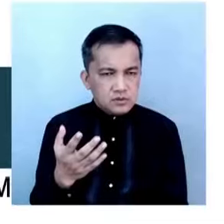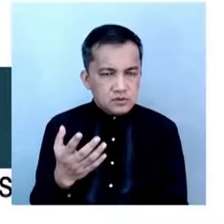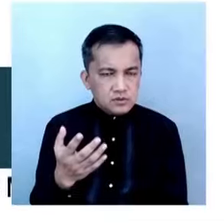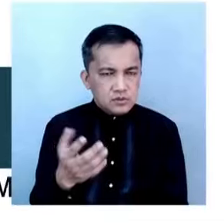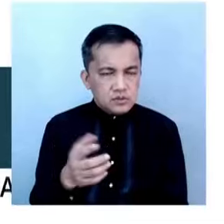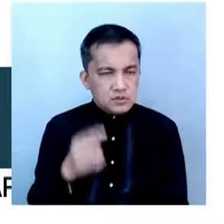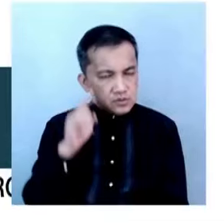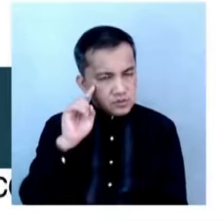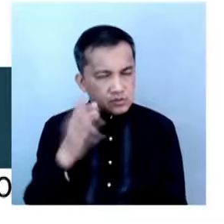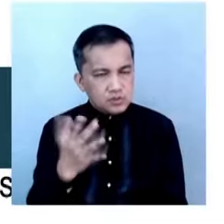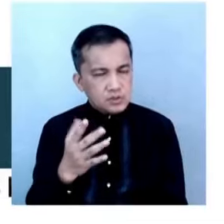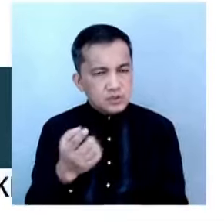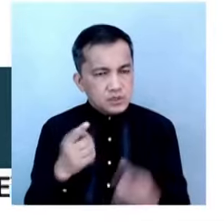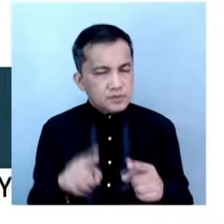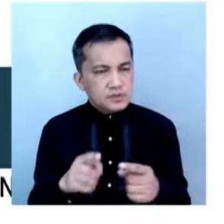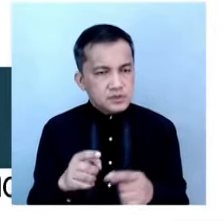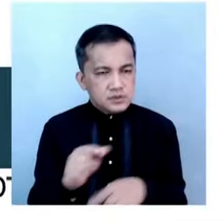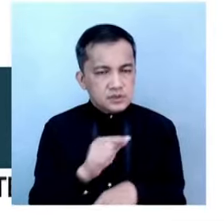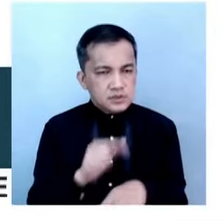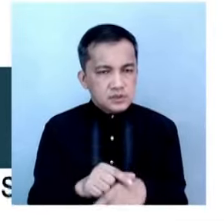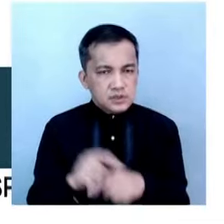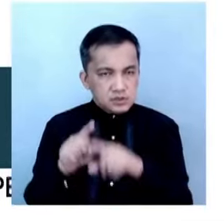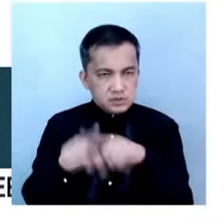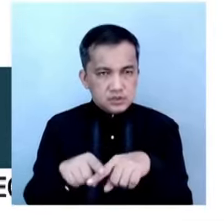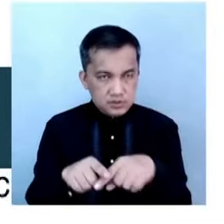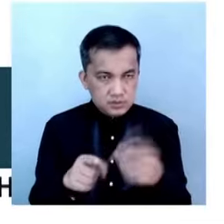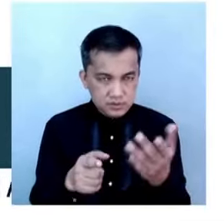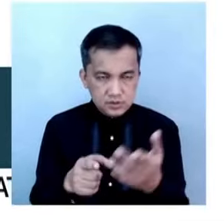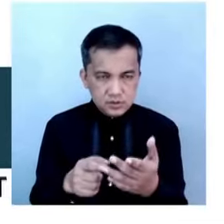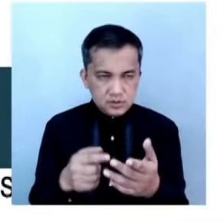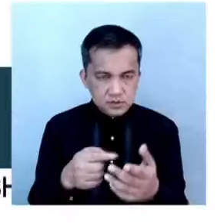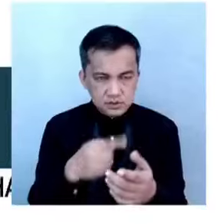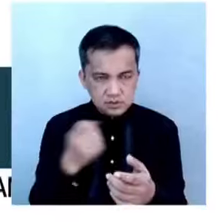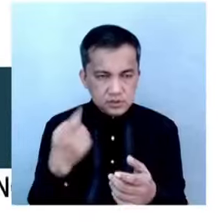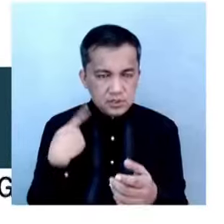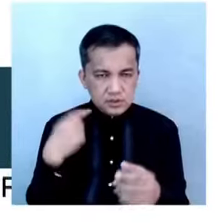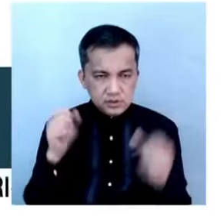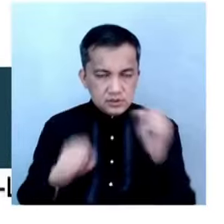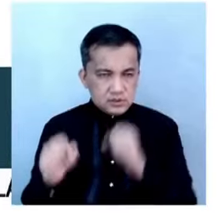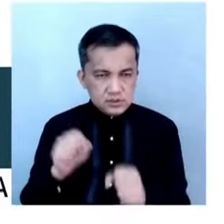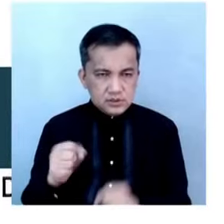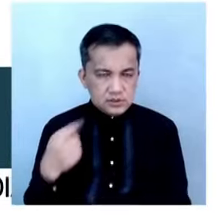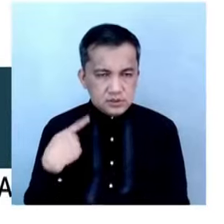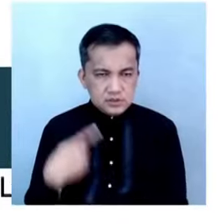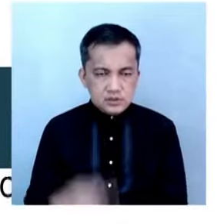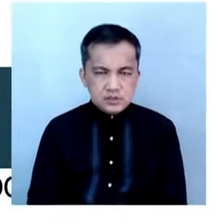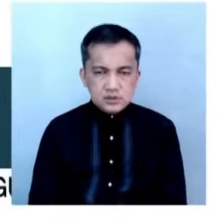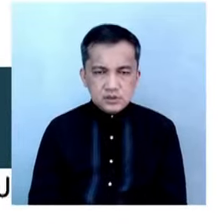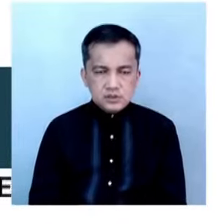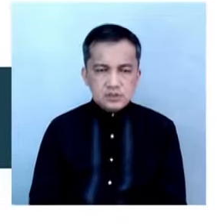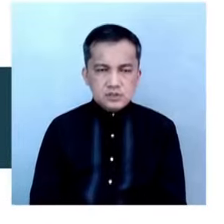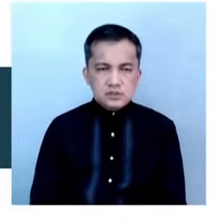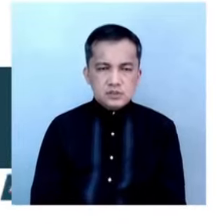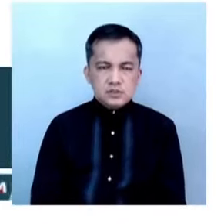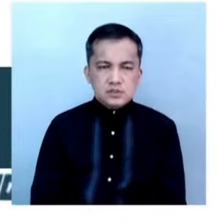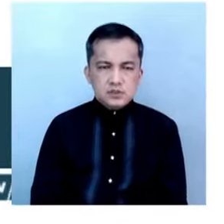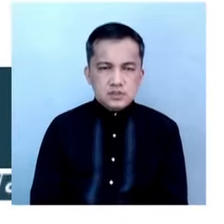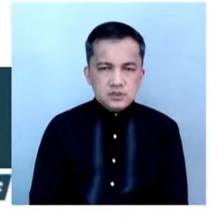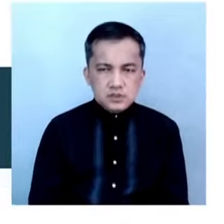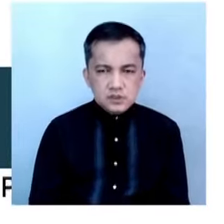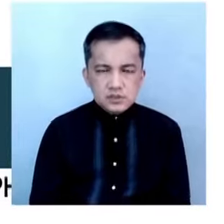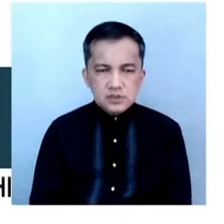happening underground, and that's why they're relying on you because you have the science. Yes, ma'am. In fact, magkakaroon in